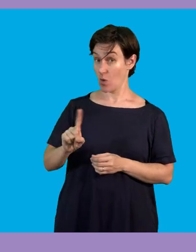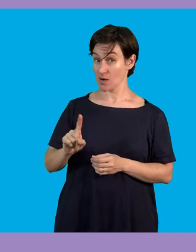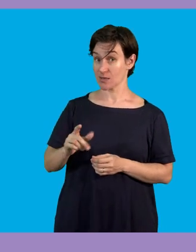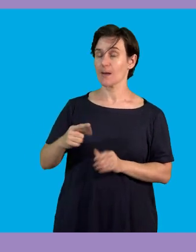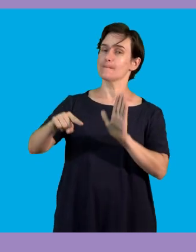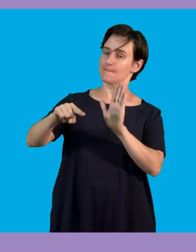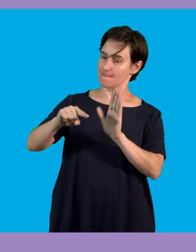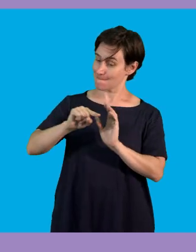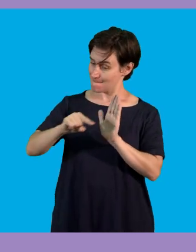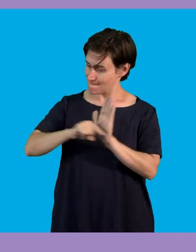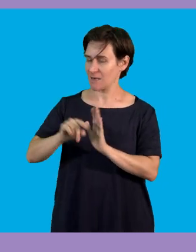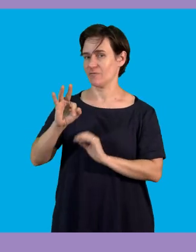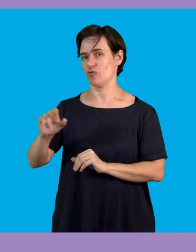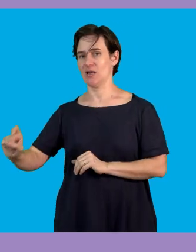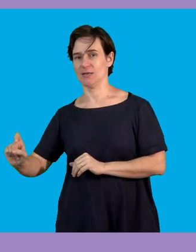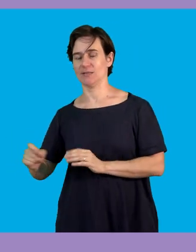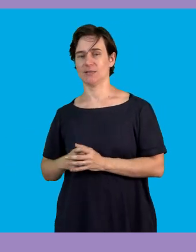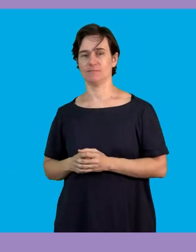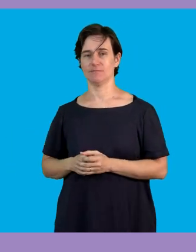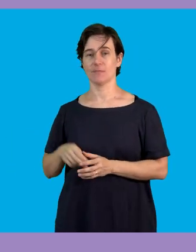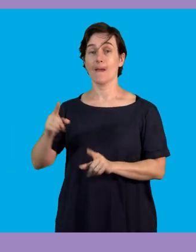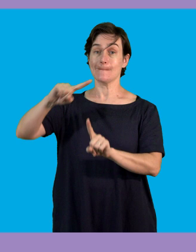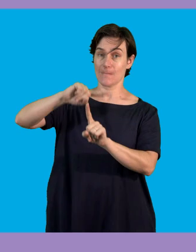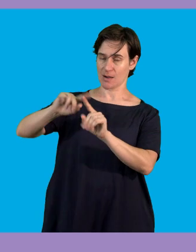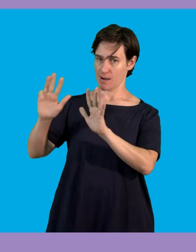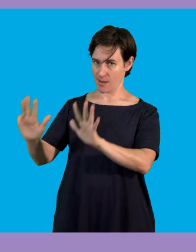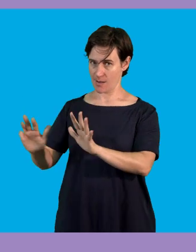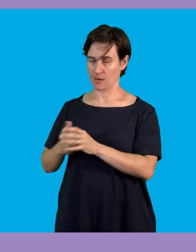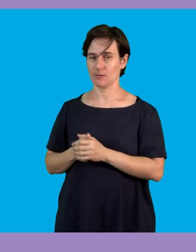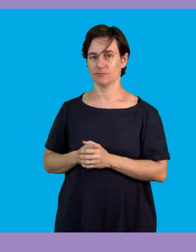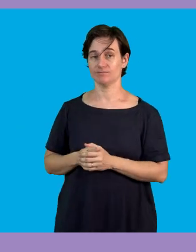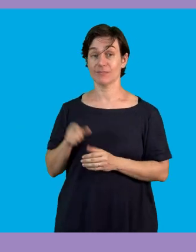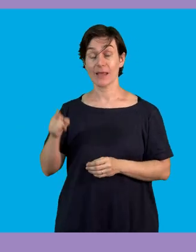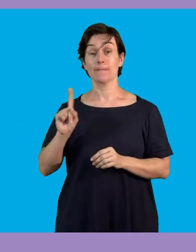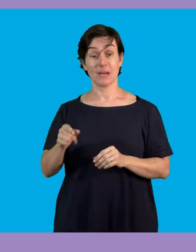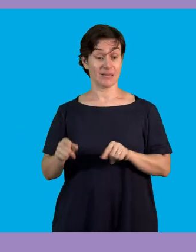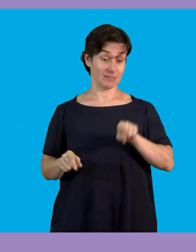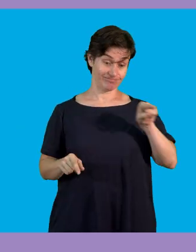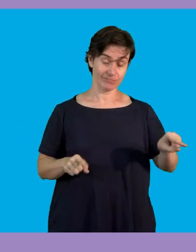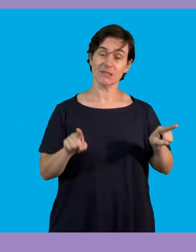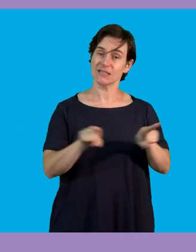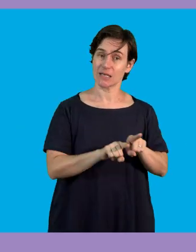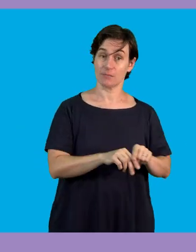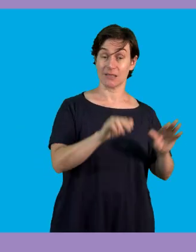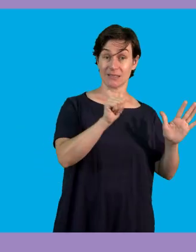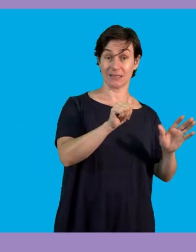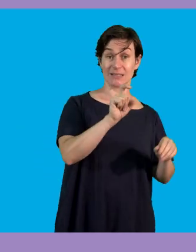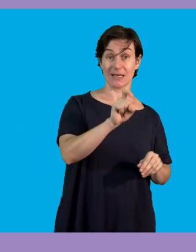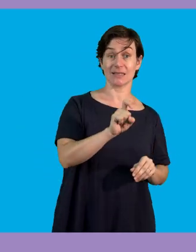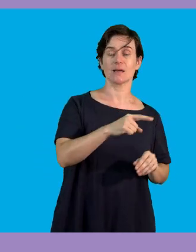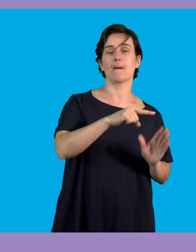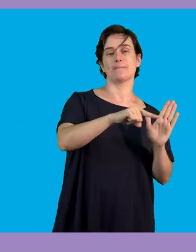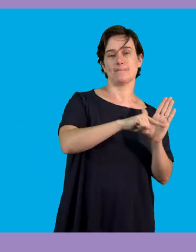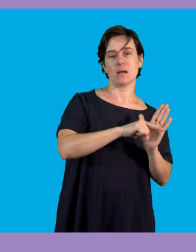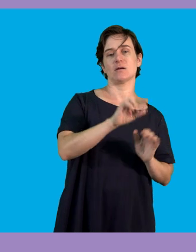3x would be minus 3x plus 9, and on the left we then have 6x